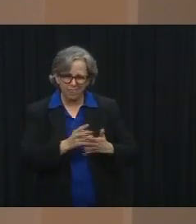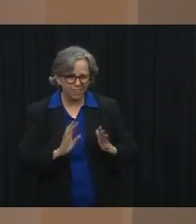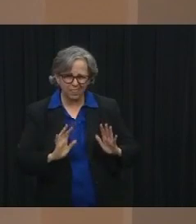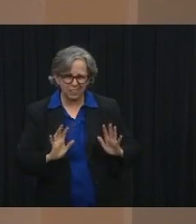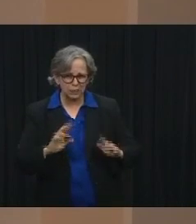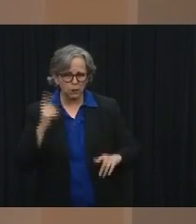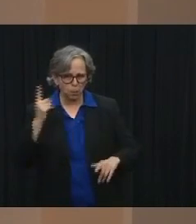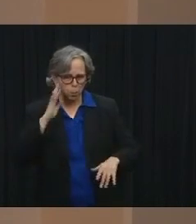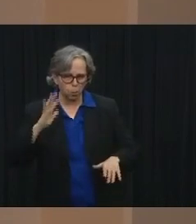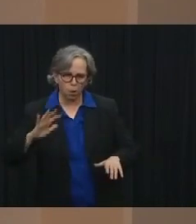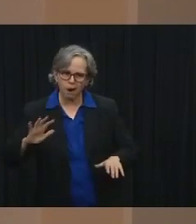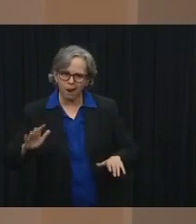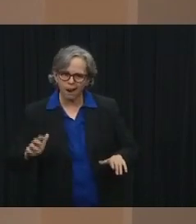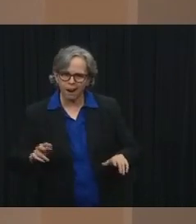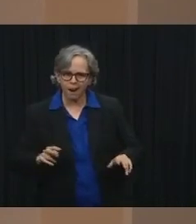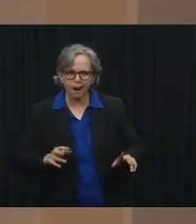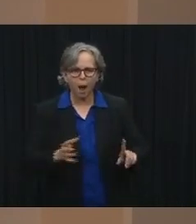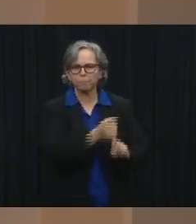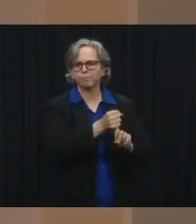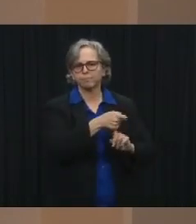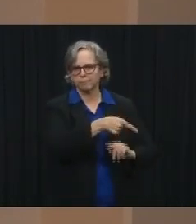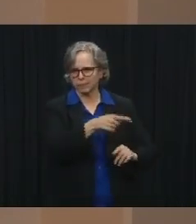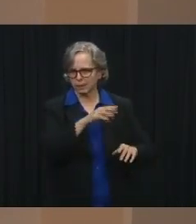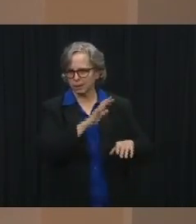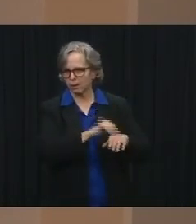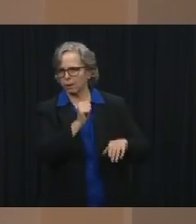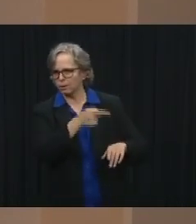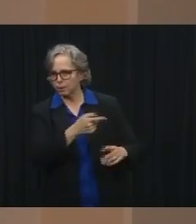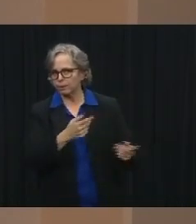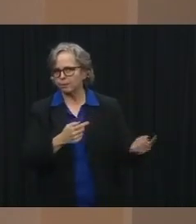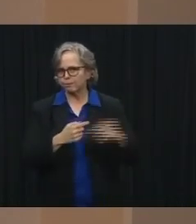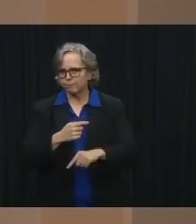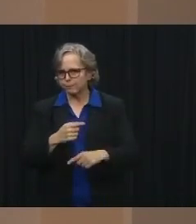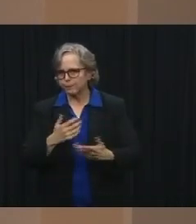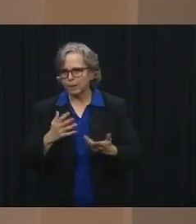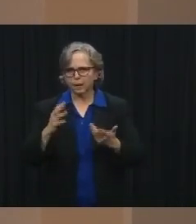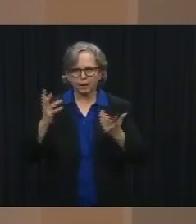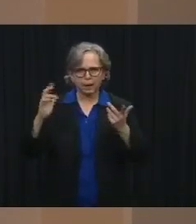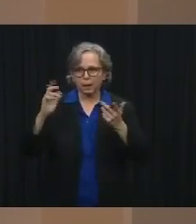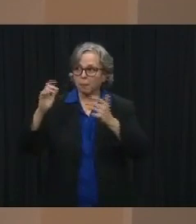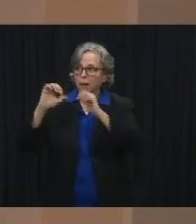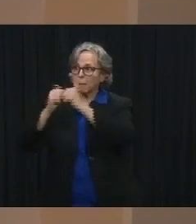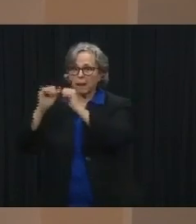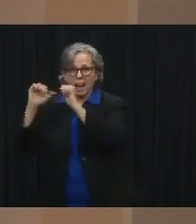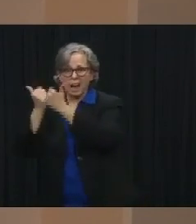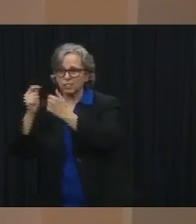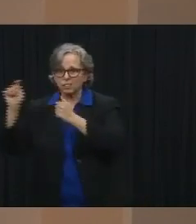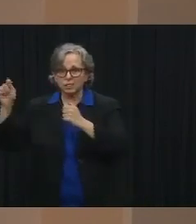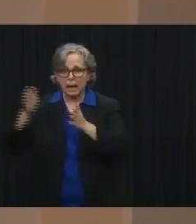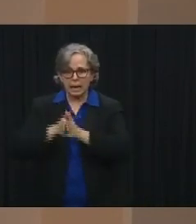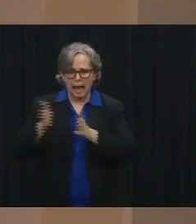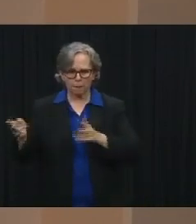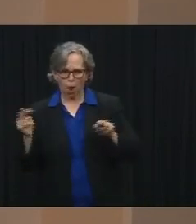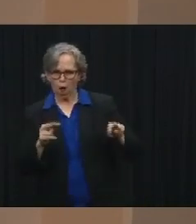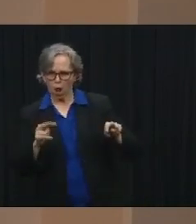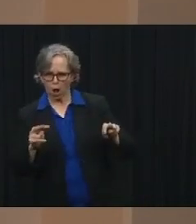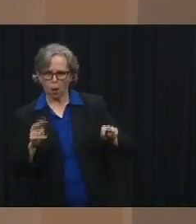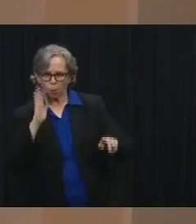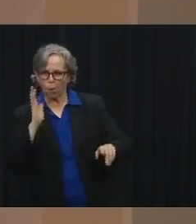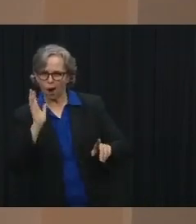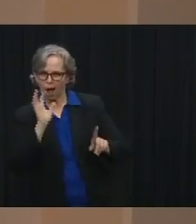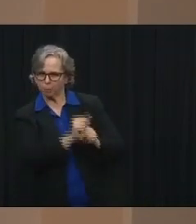by a competitor, by a neighbor. Somebody will call you on it. So please, please, please don't force it to come to